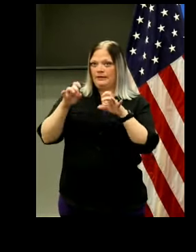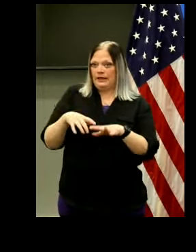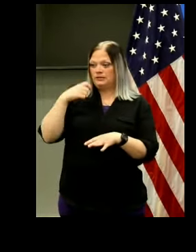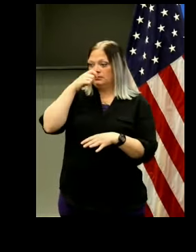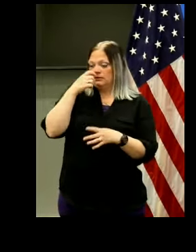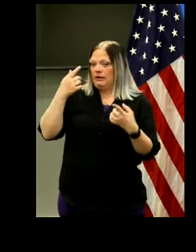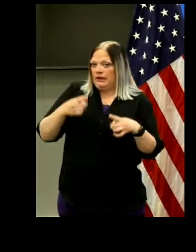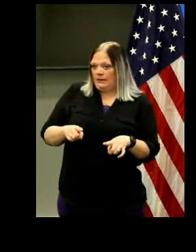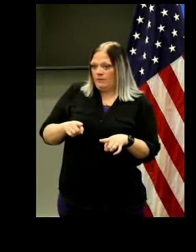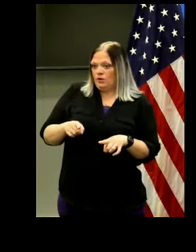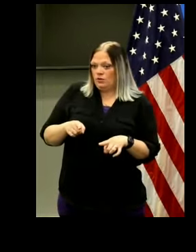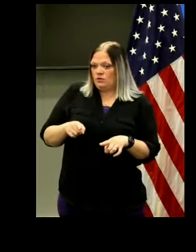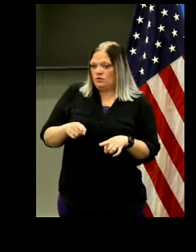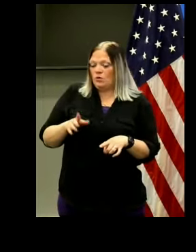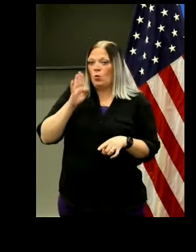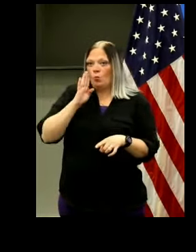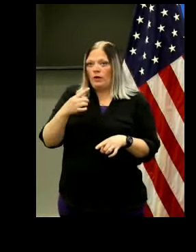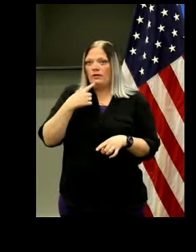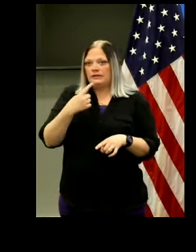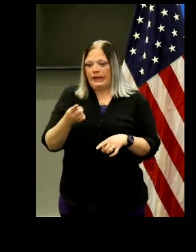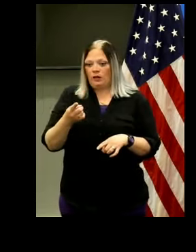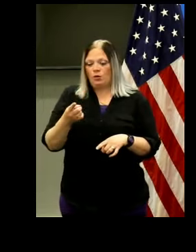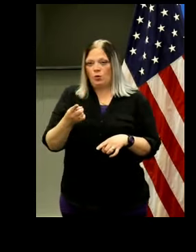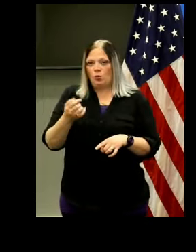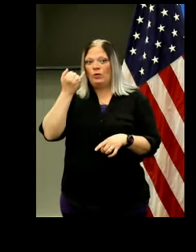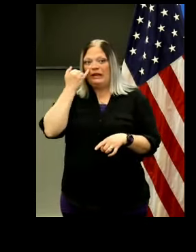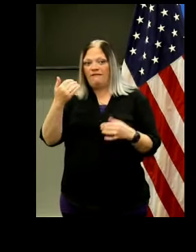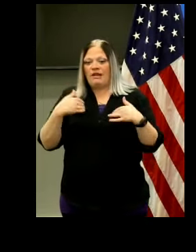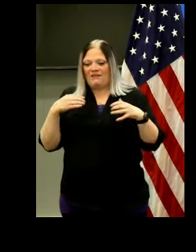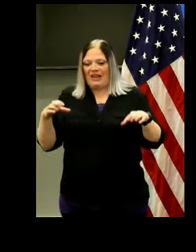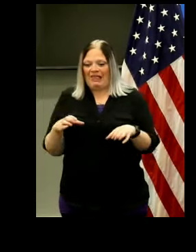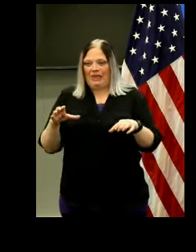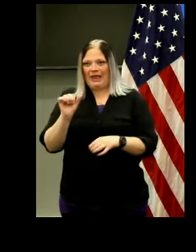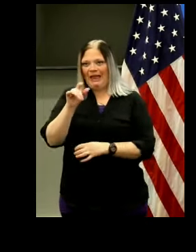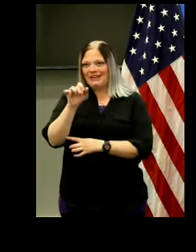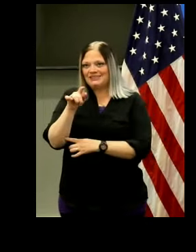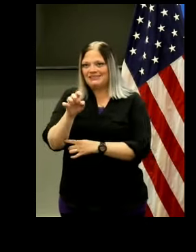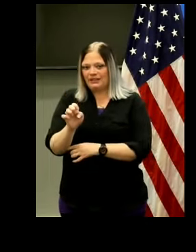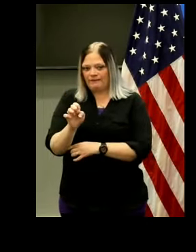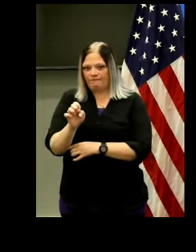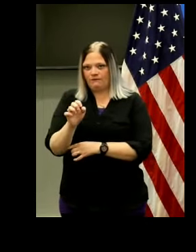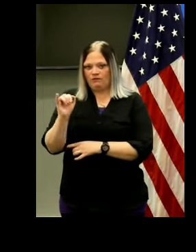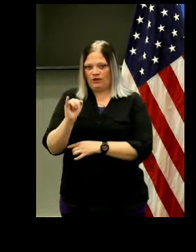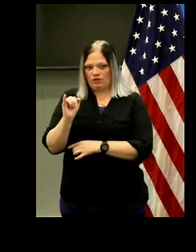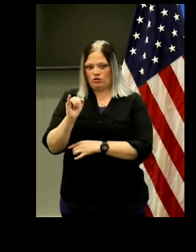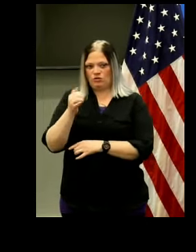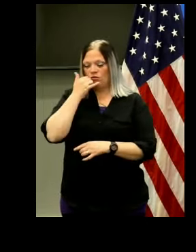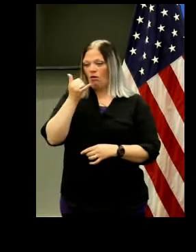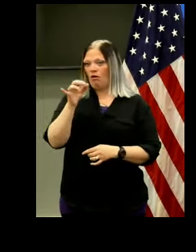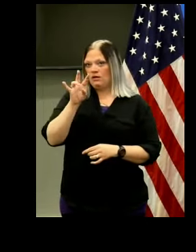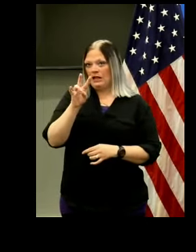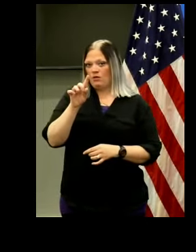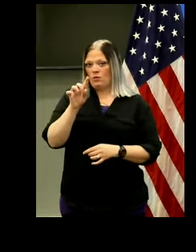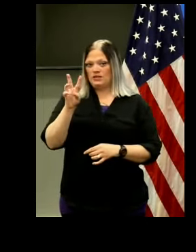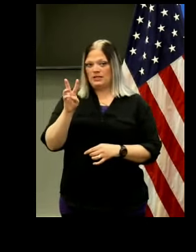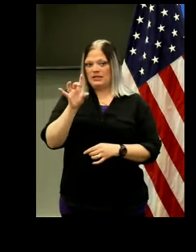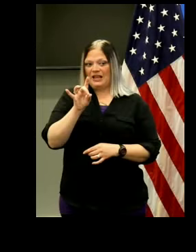do you have an active infection with the COVID-19 virus? So you can call